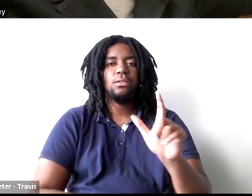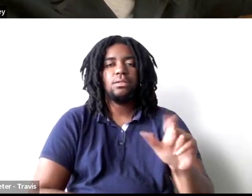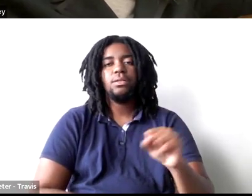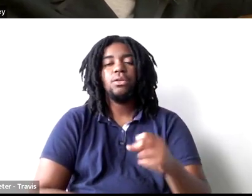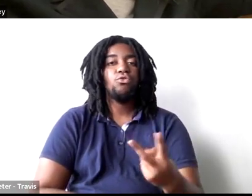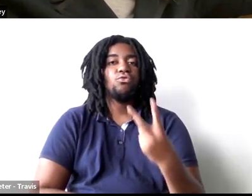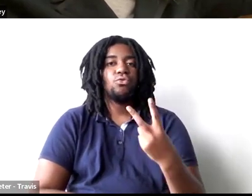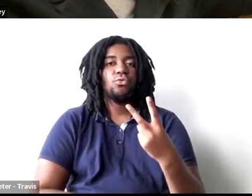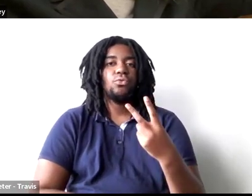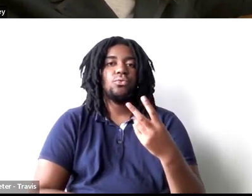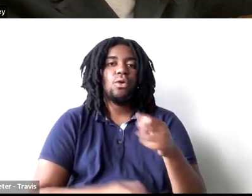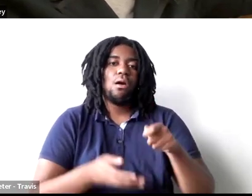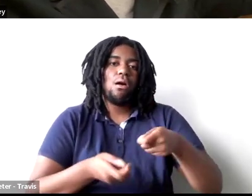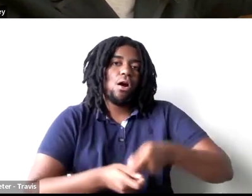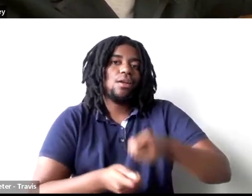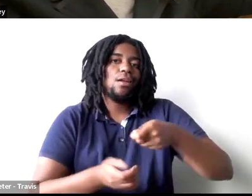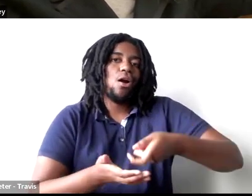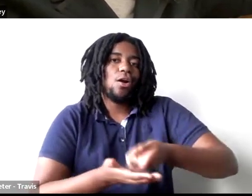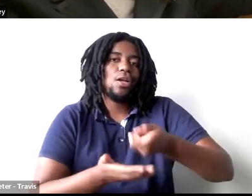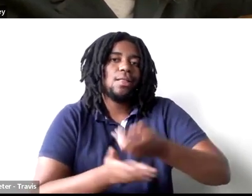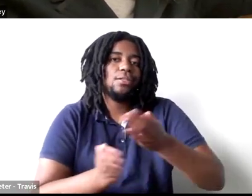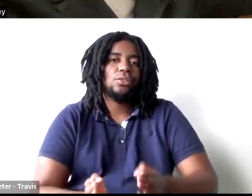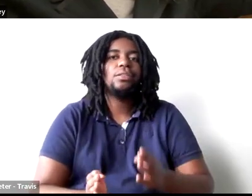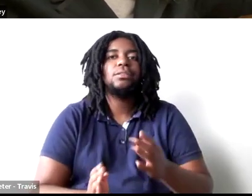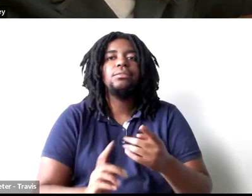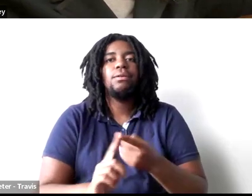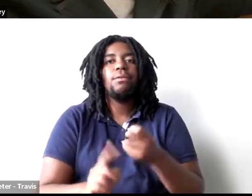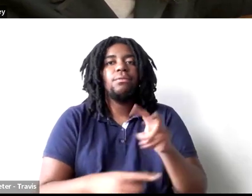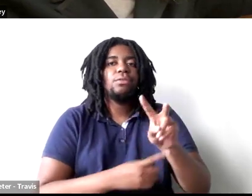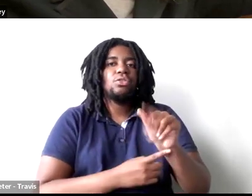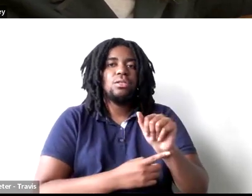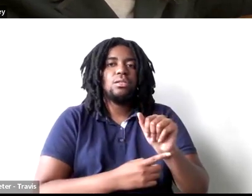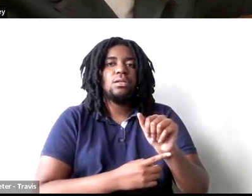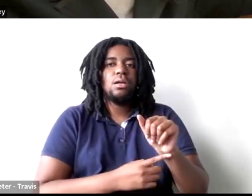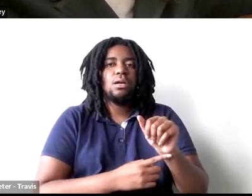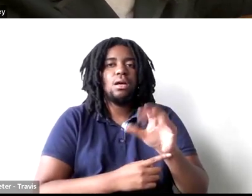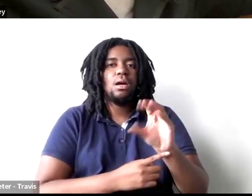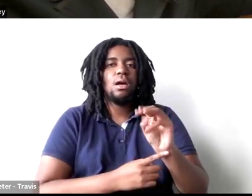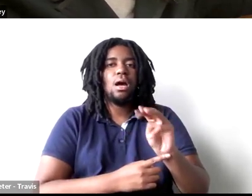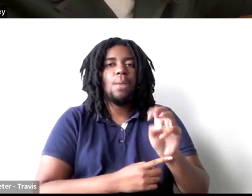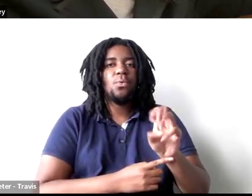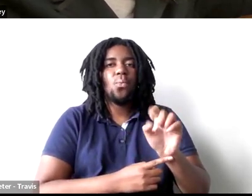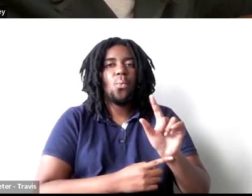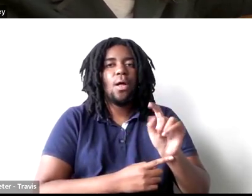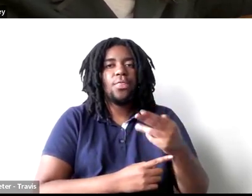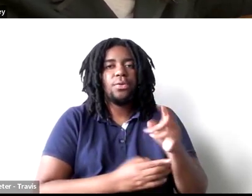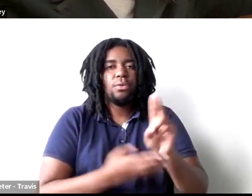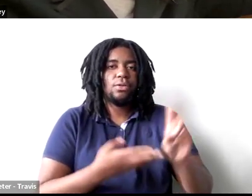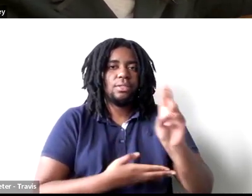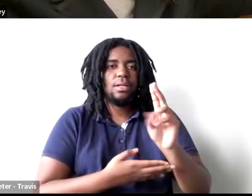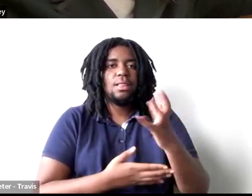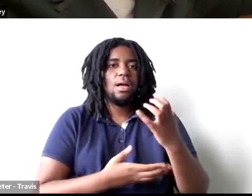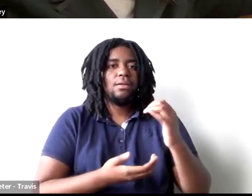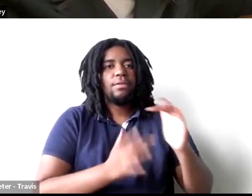Fogle-Hatch and Dr. Bernard Means from Virginia Commonwealth University, with lots of collaboration from